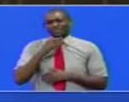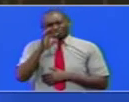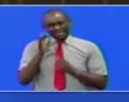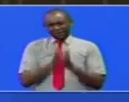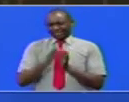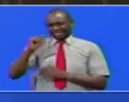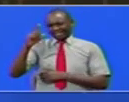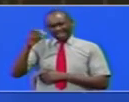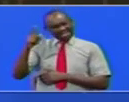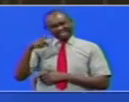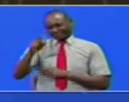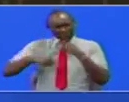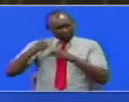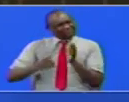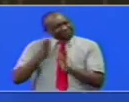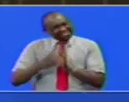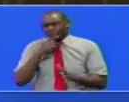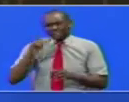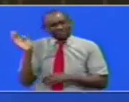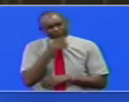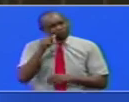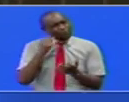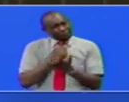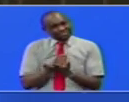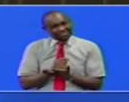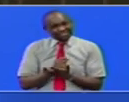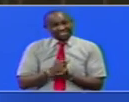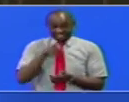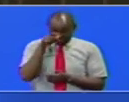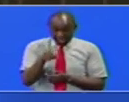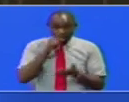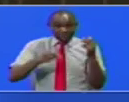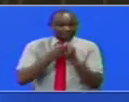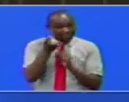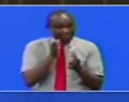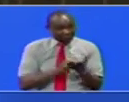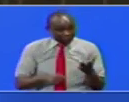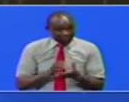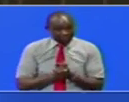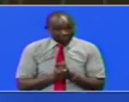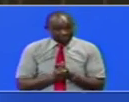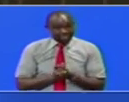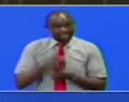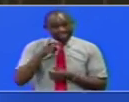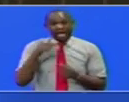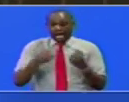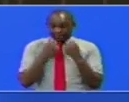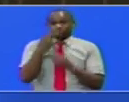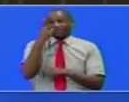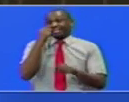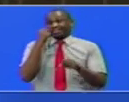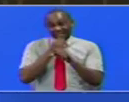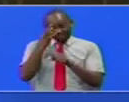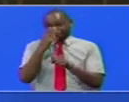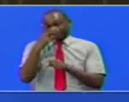the Clerk did rush the process to have him removed from office. Some of the matters conversed here were happened way back in 2013